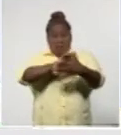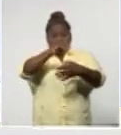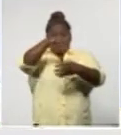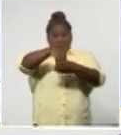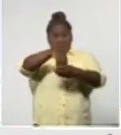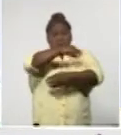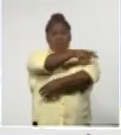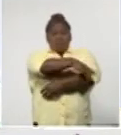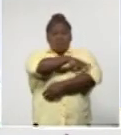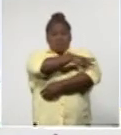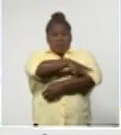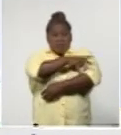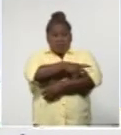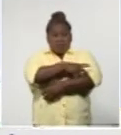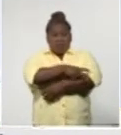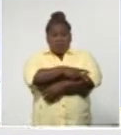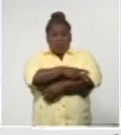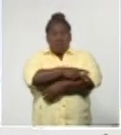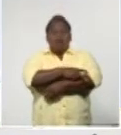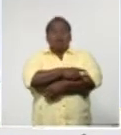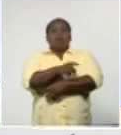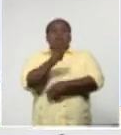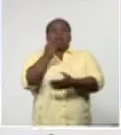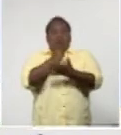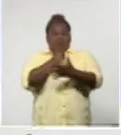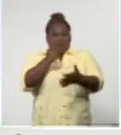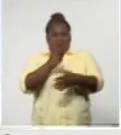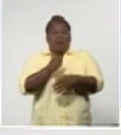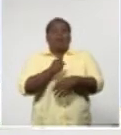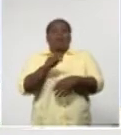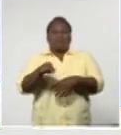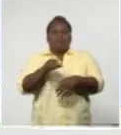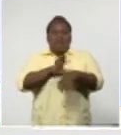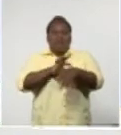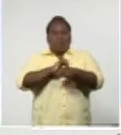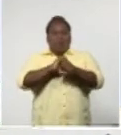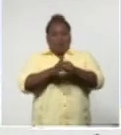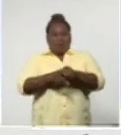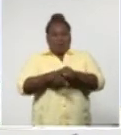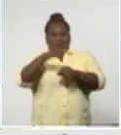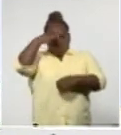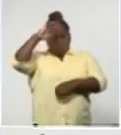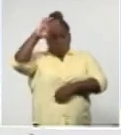Americas among the countries with confirmed cases.